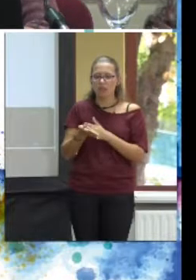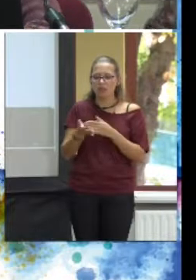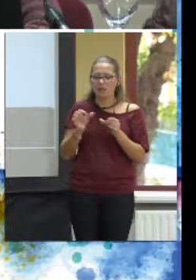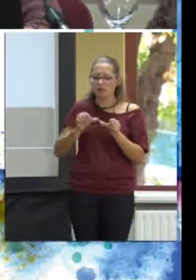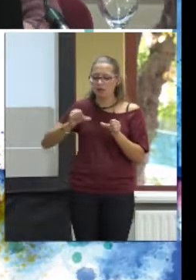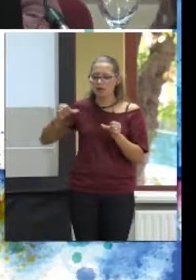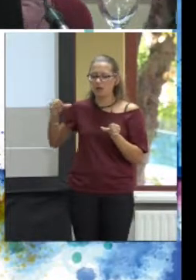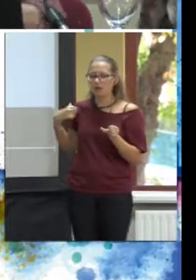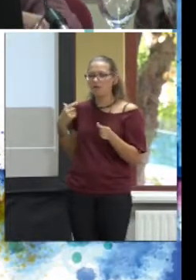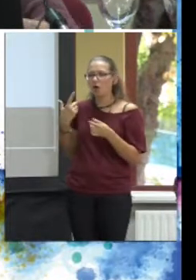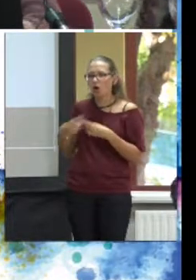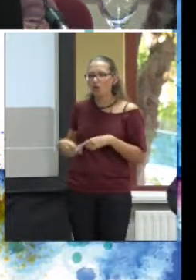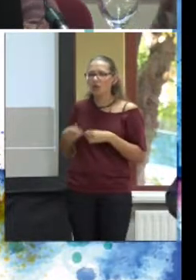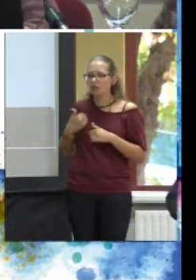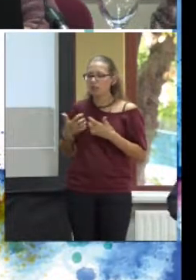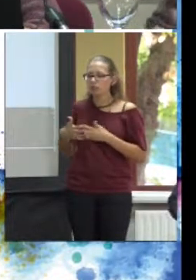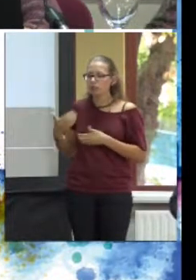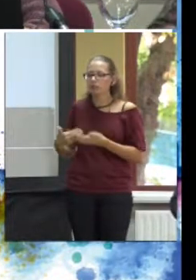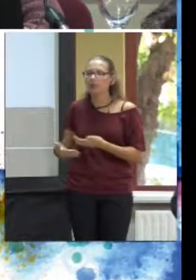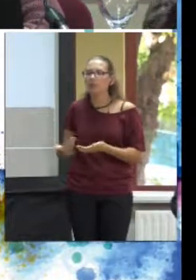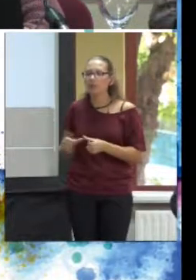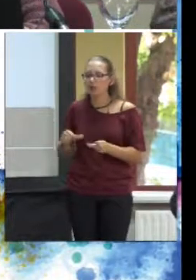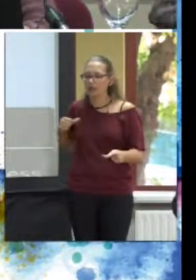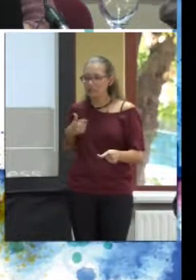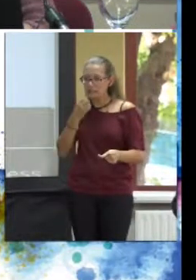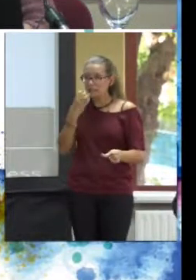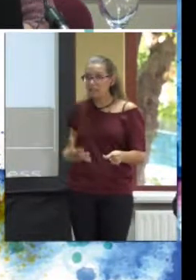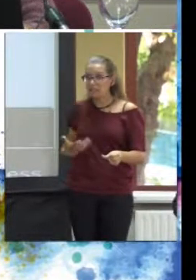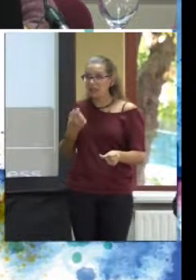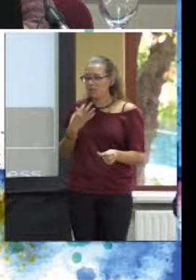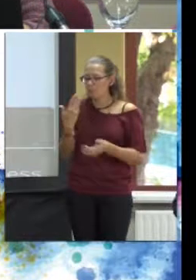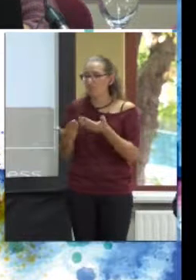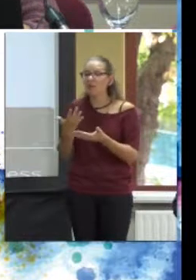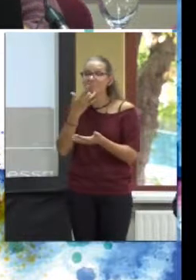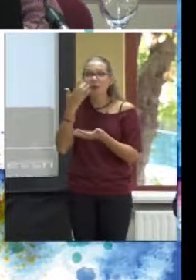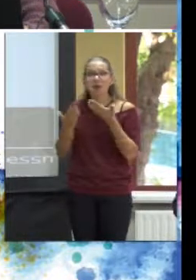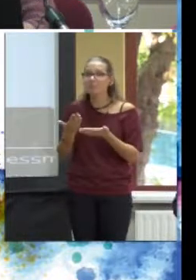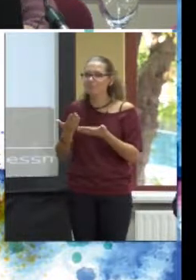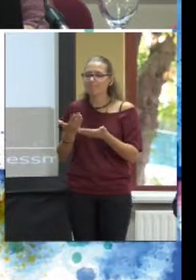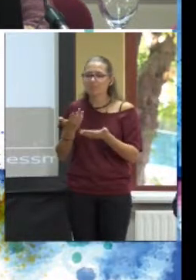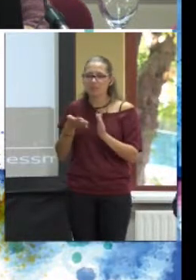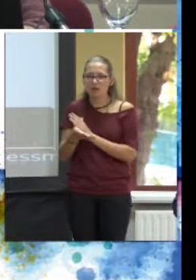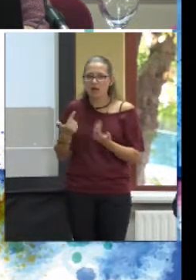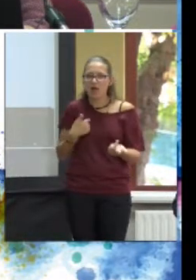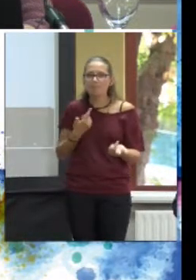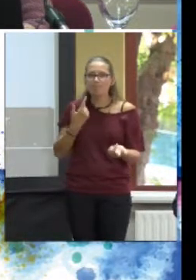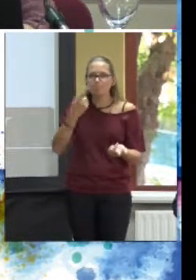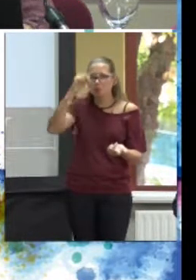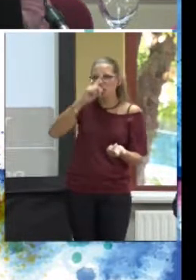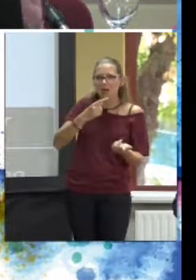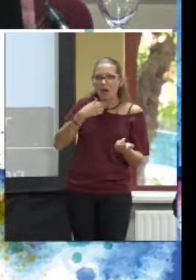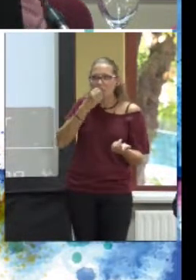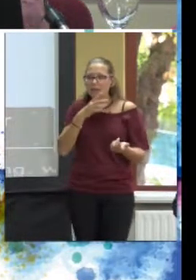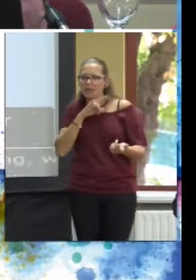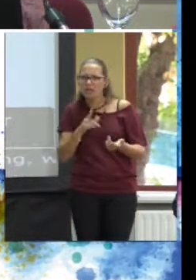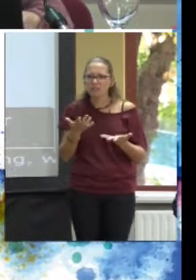the assessment of how all these that we have set up is working, we will not be able to know if it works well or not, and we won't